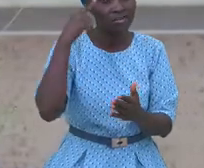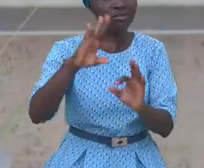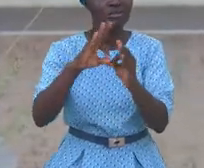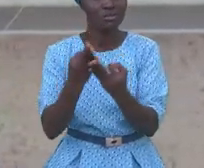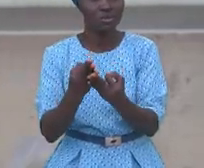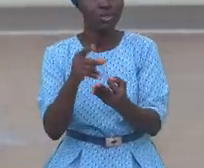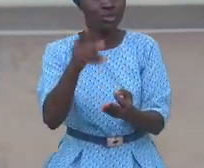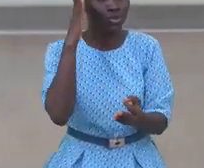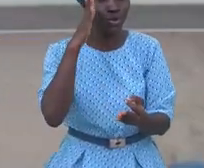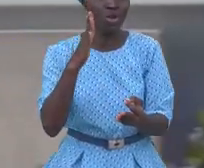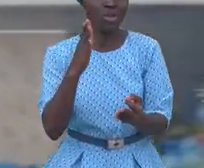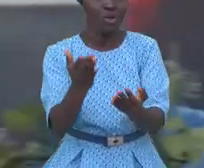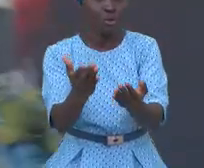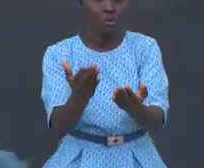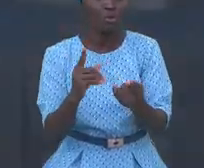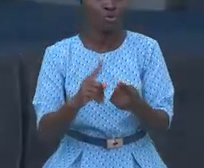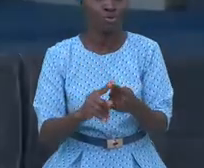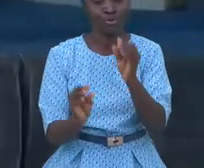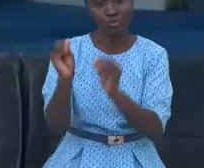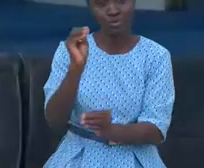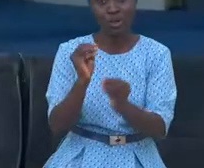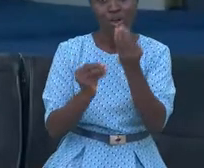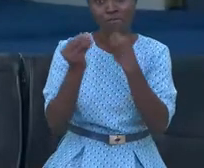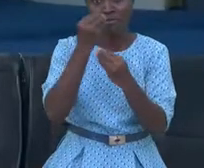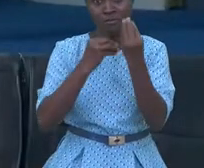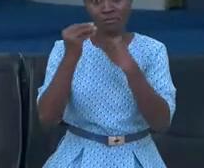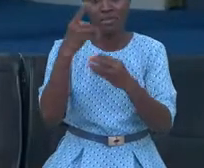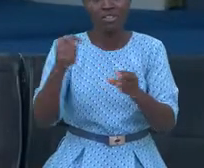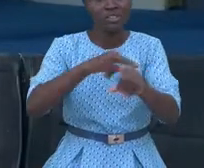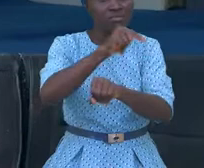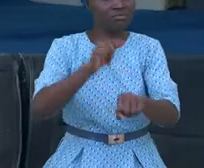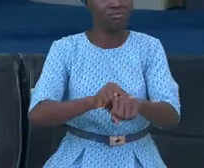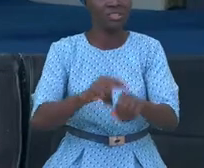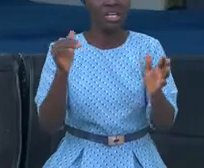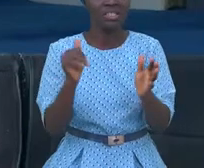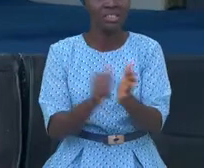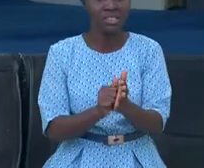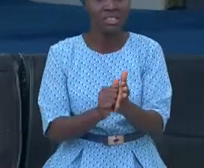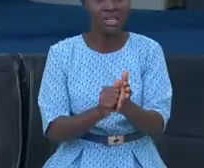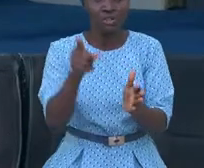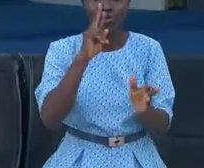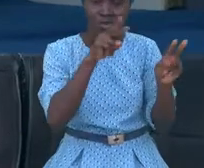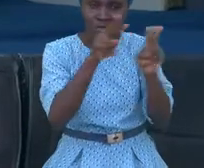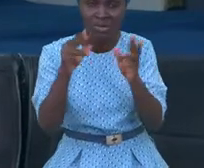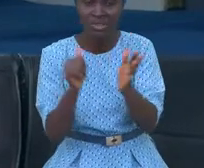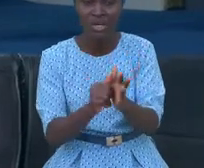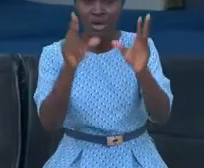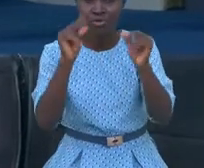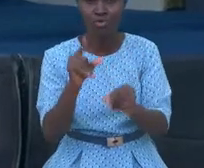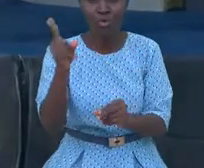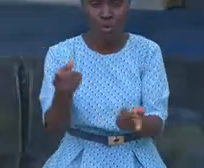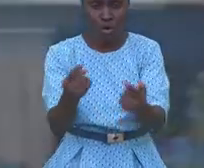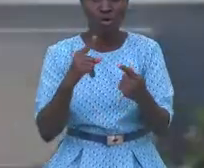nation. You want to be vigilant that nobody comes to put sand in your eyes. Nobody comes to,